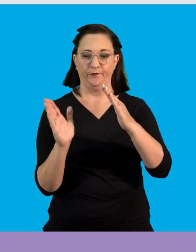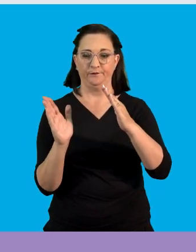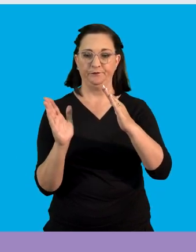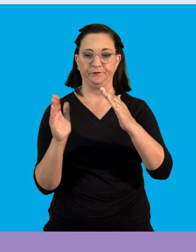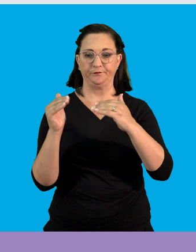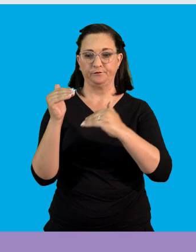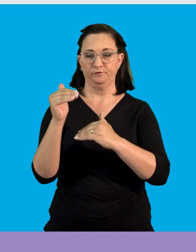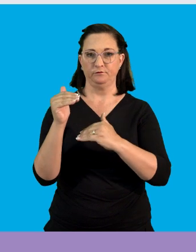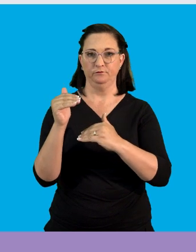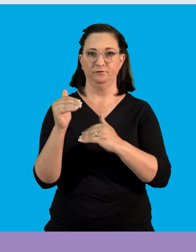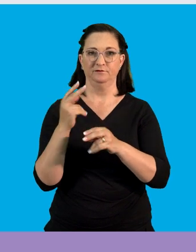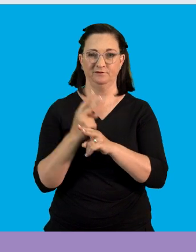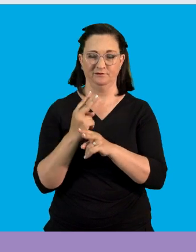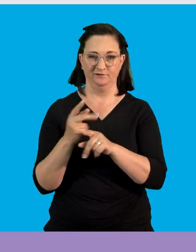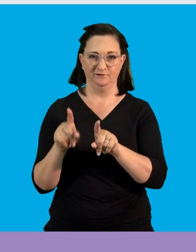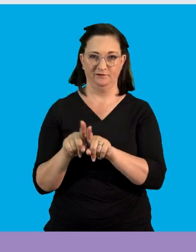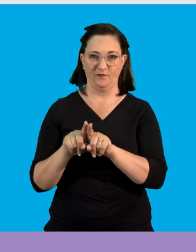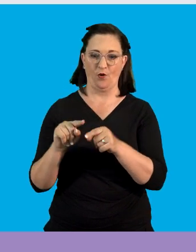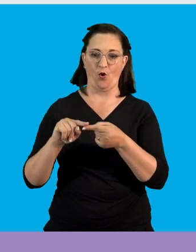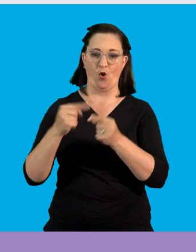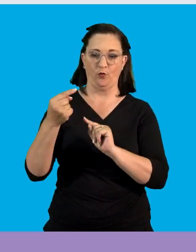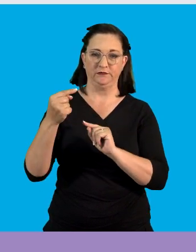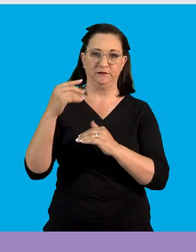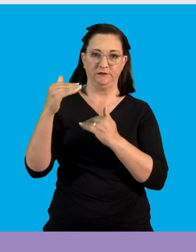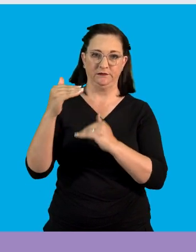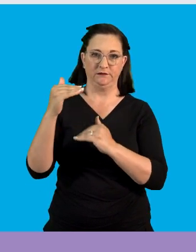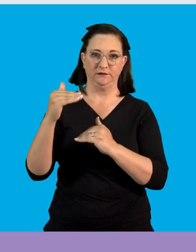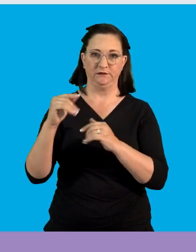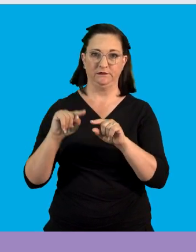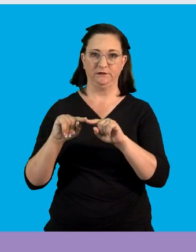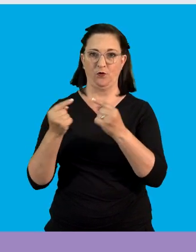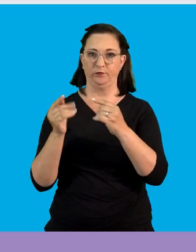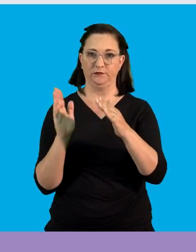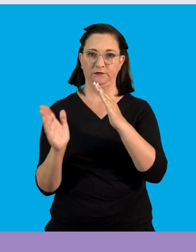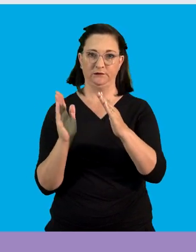And a rhombus, again, all opposite sides